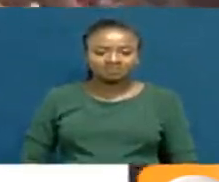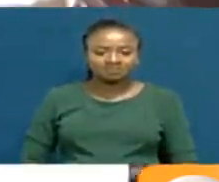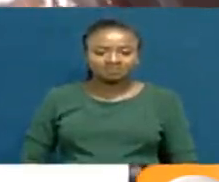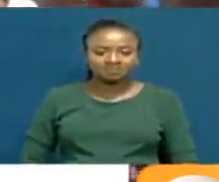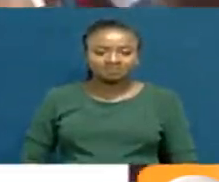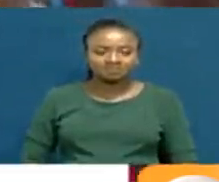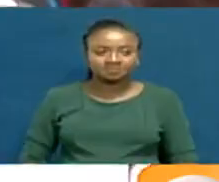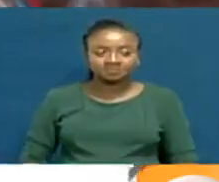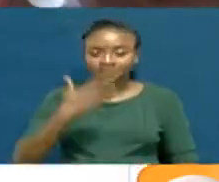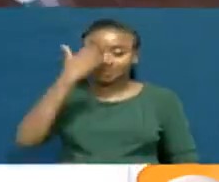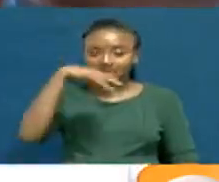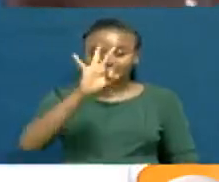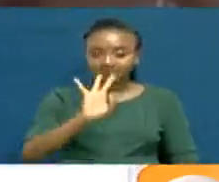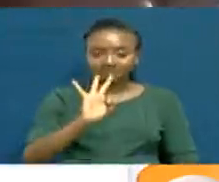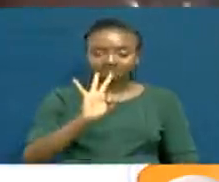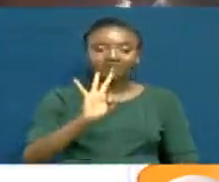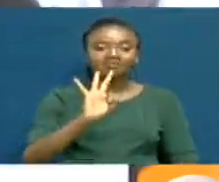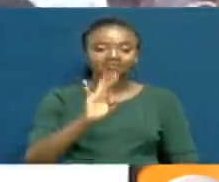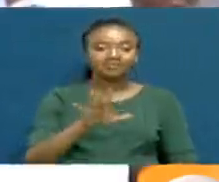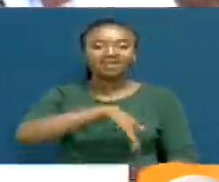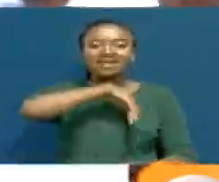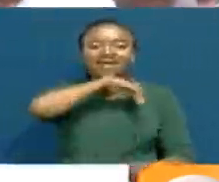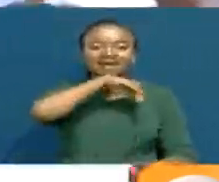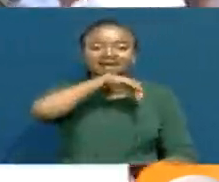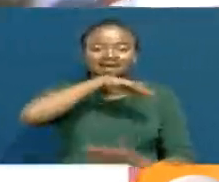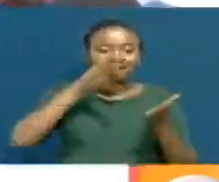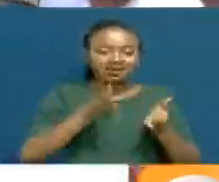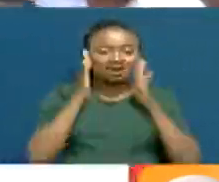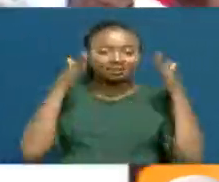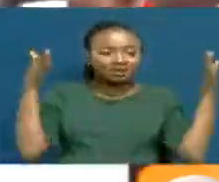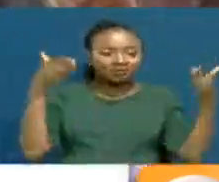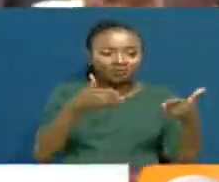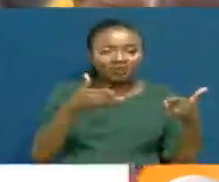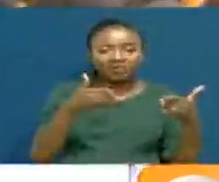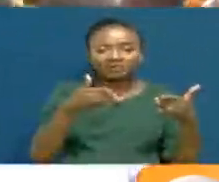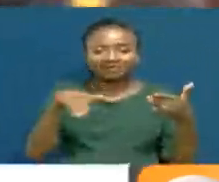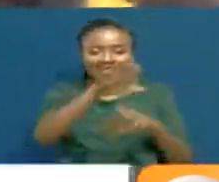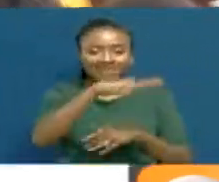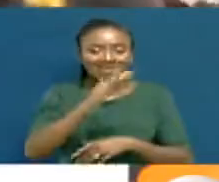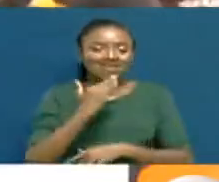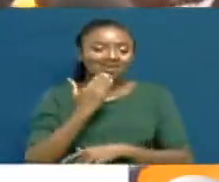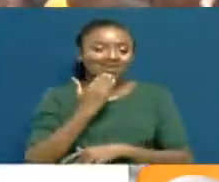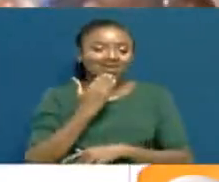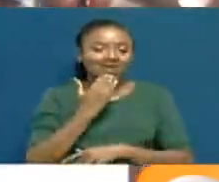For a third day running, Azimio chief Raila Odinga focused his effort on the Luhya